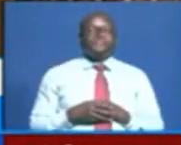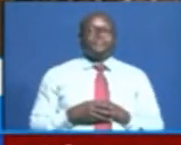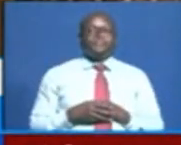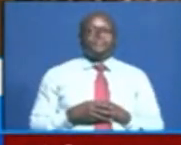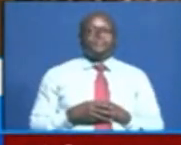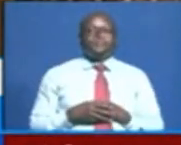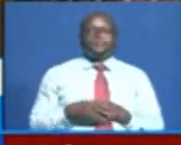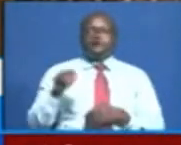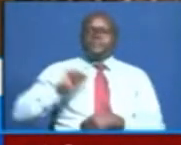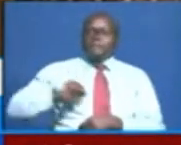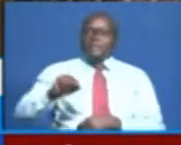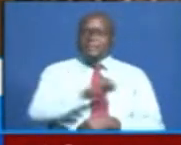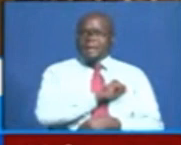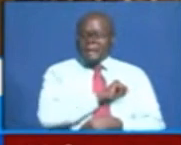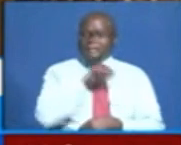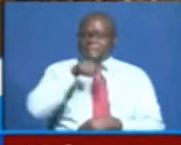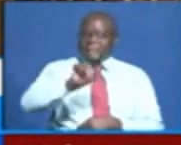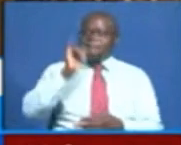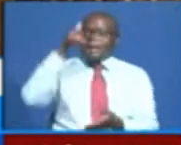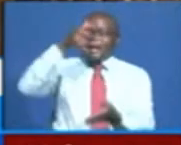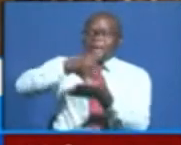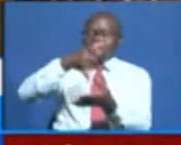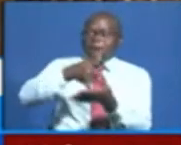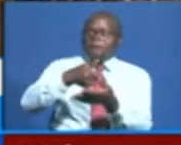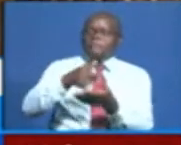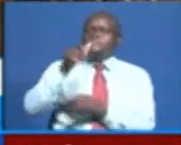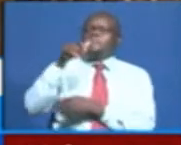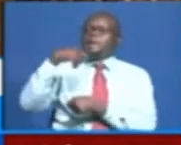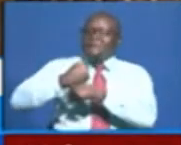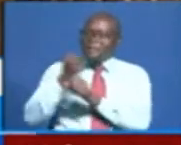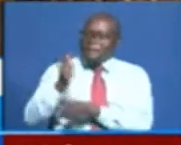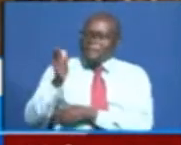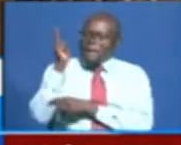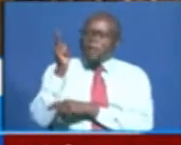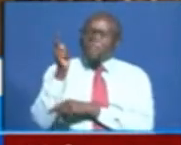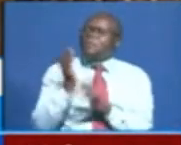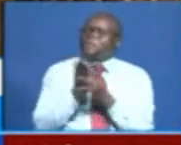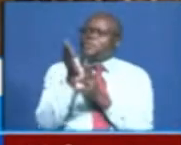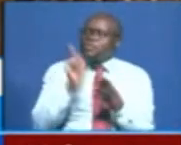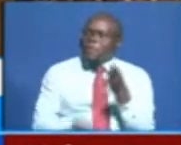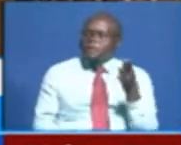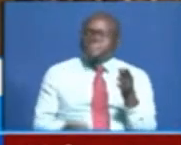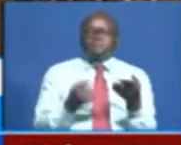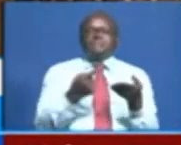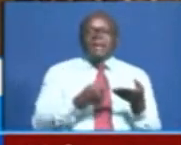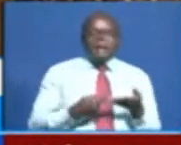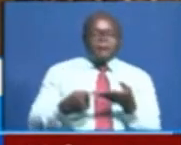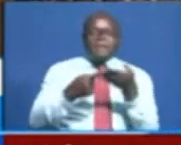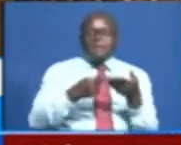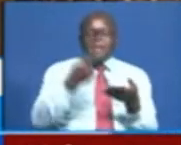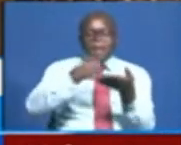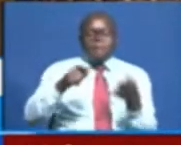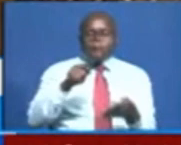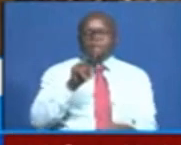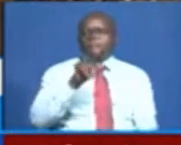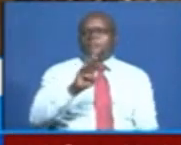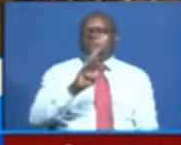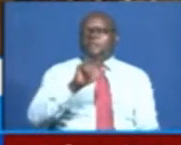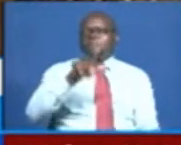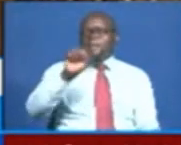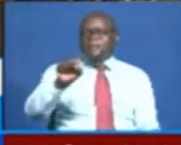The Senate is involved in lawmaking by considering, debating, and approving bills concerning